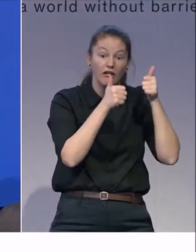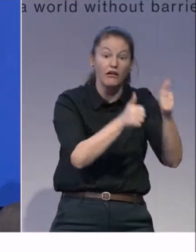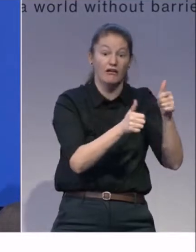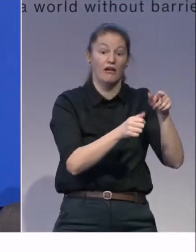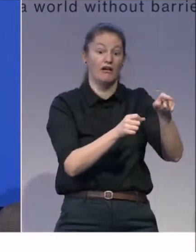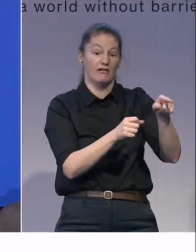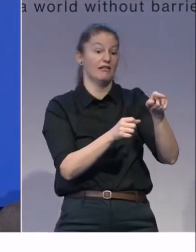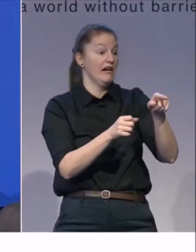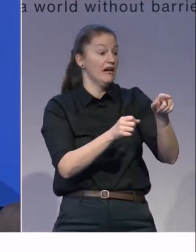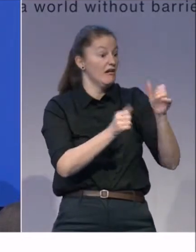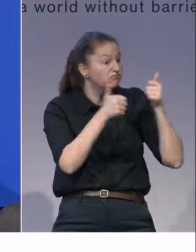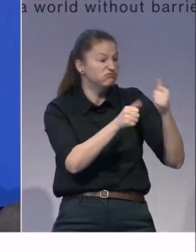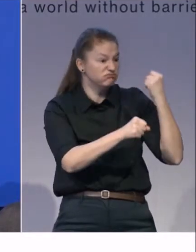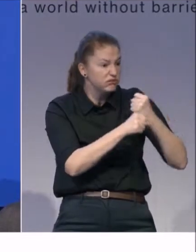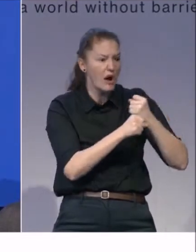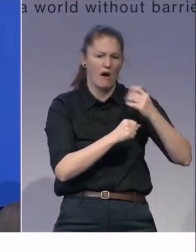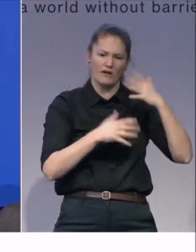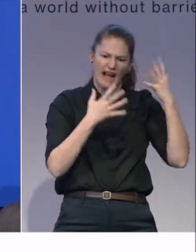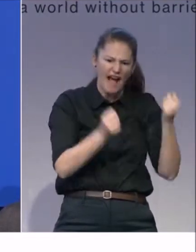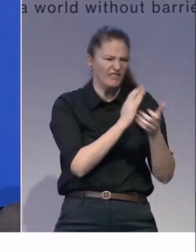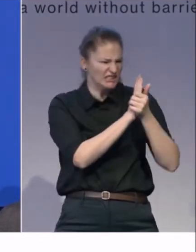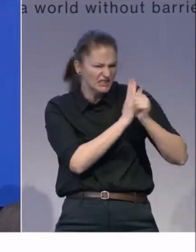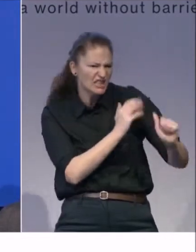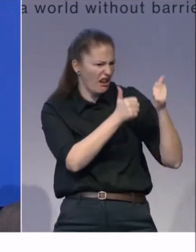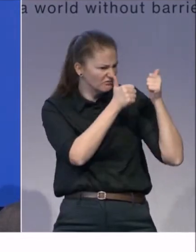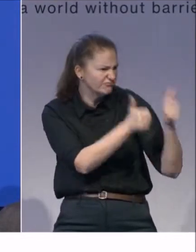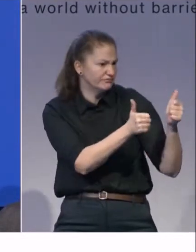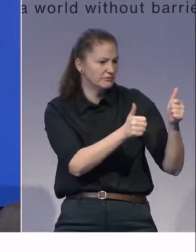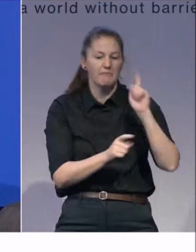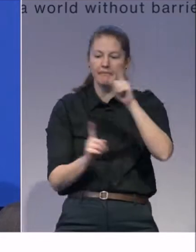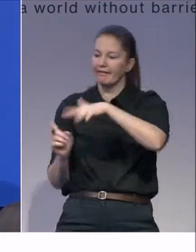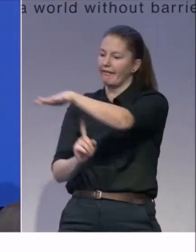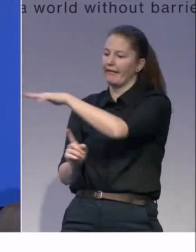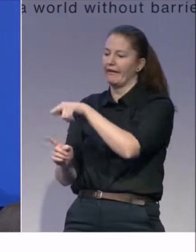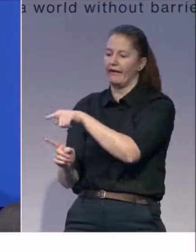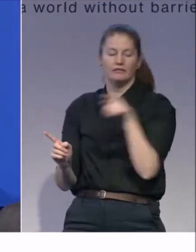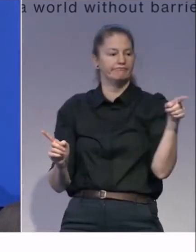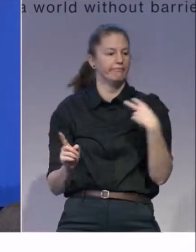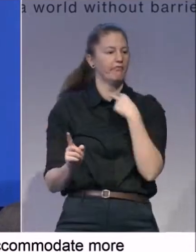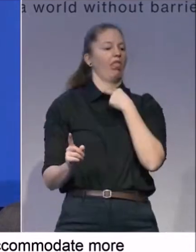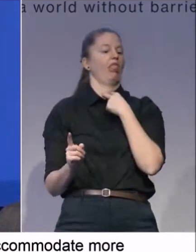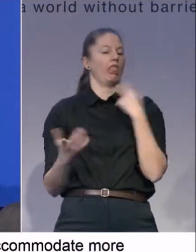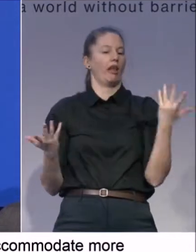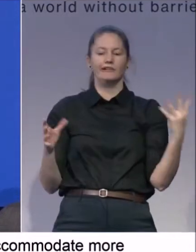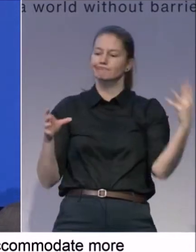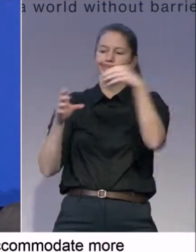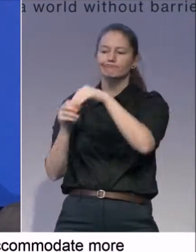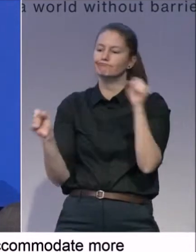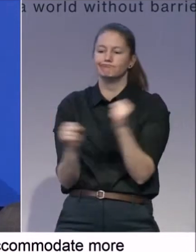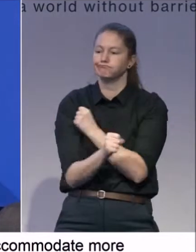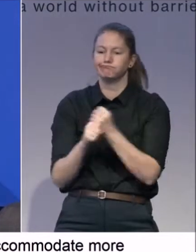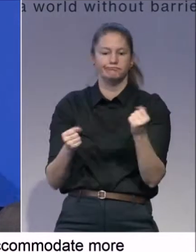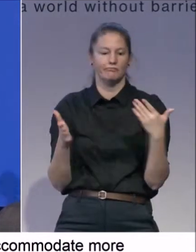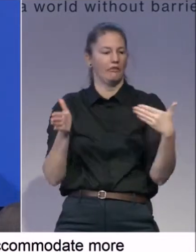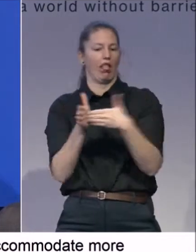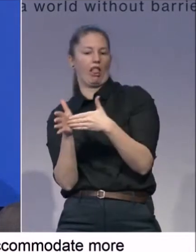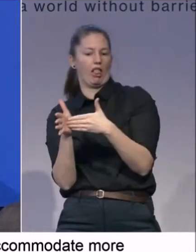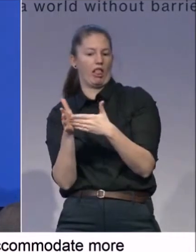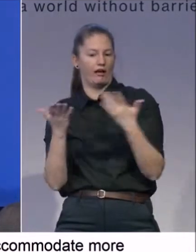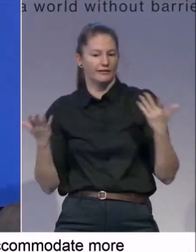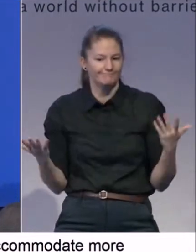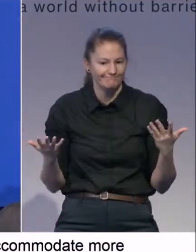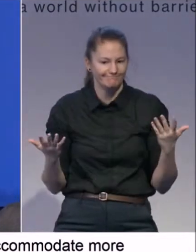no, he or she cannot do it. And that's not going to help us. It's not going to help anybody at